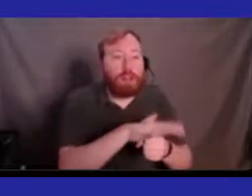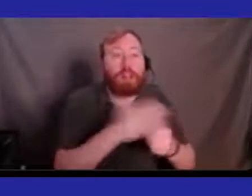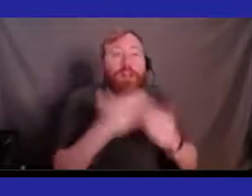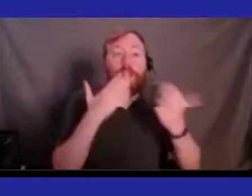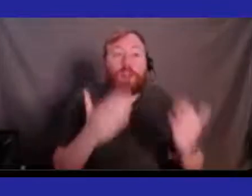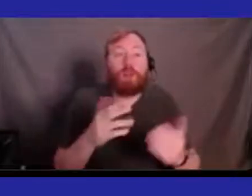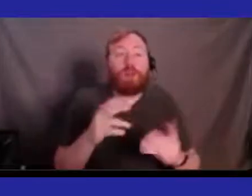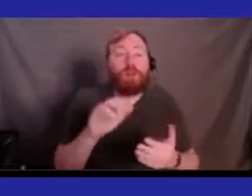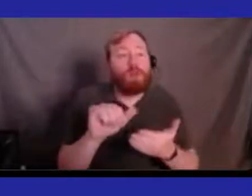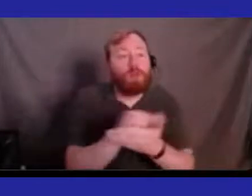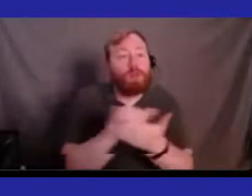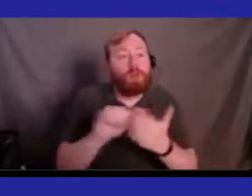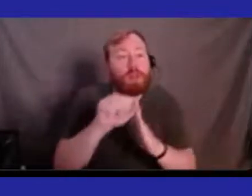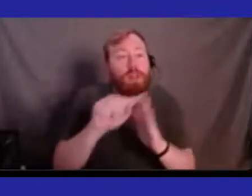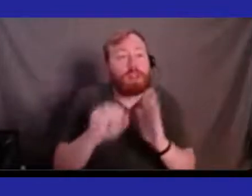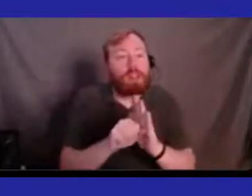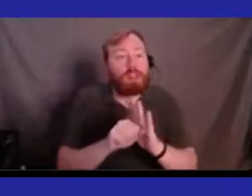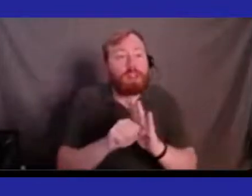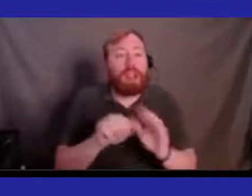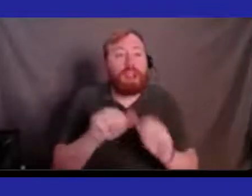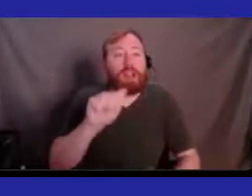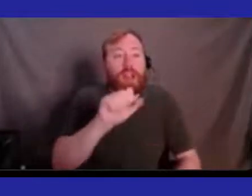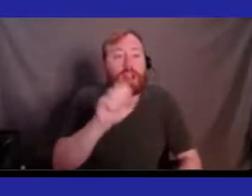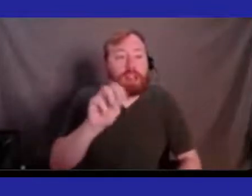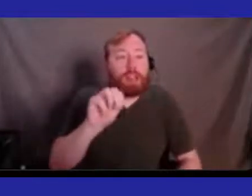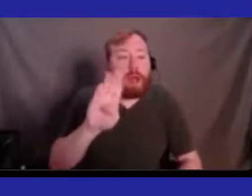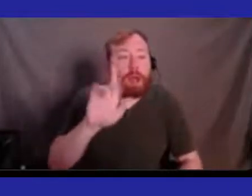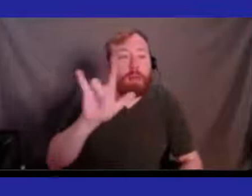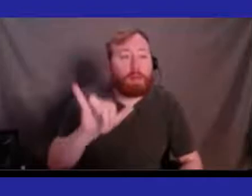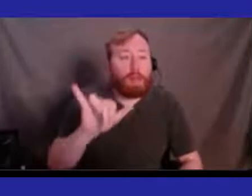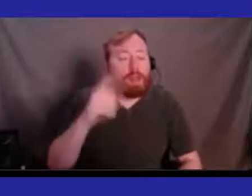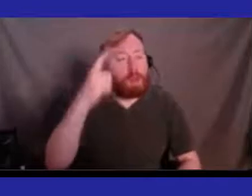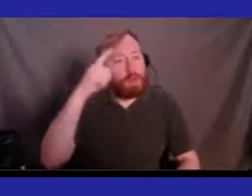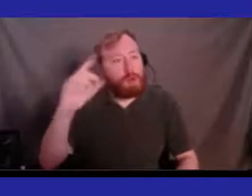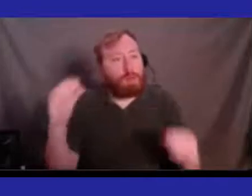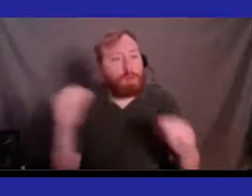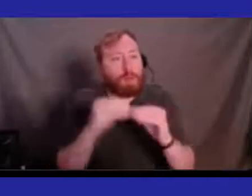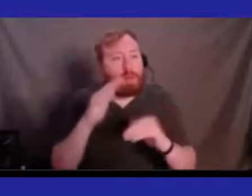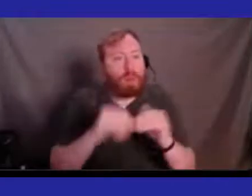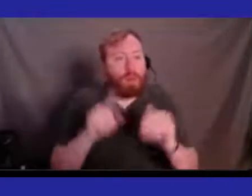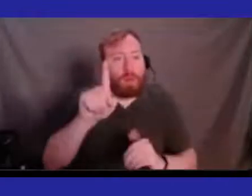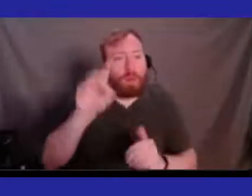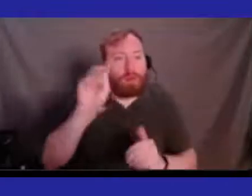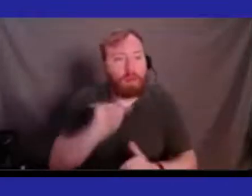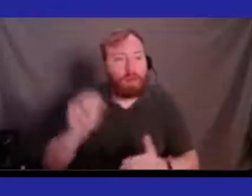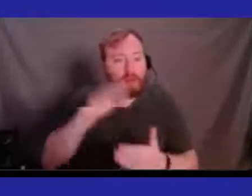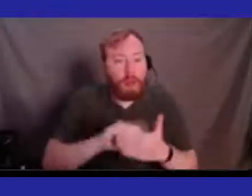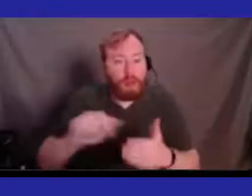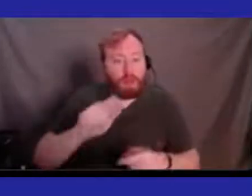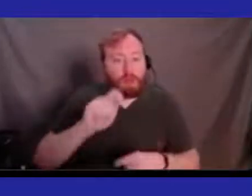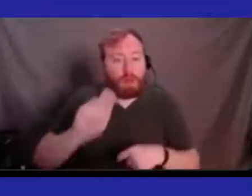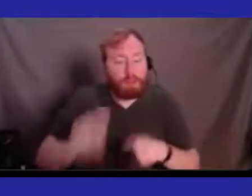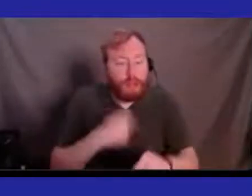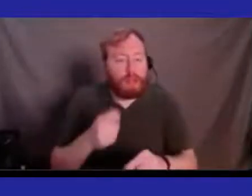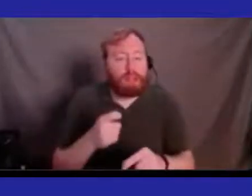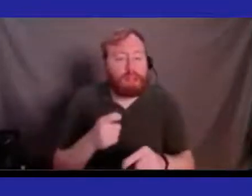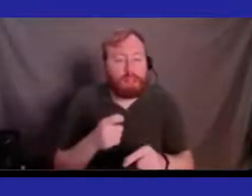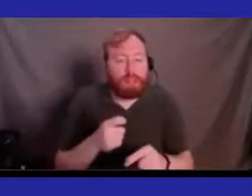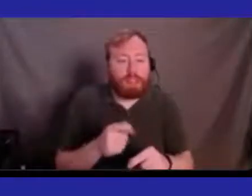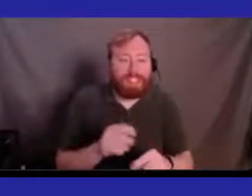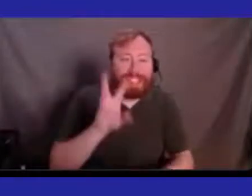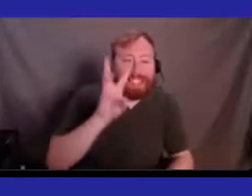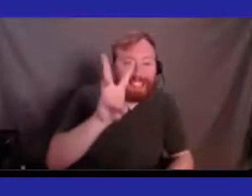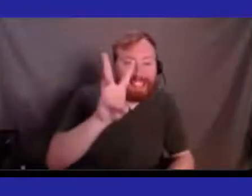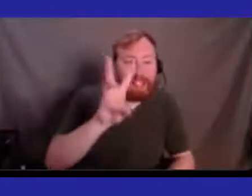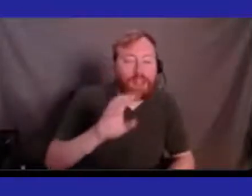Assembly, over $1 million to replace 6 echo ultrasound units